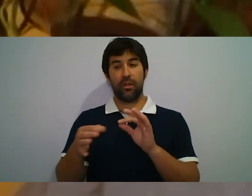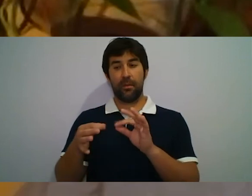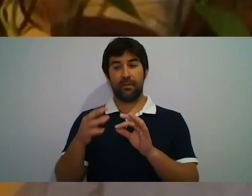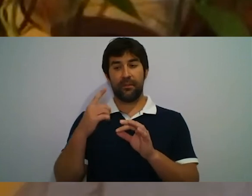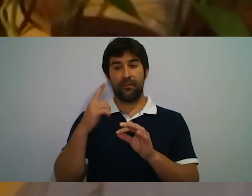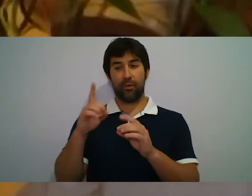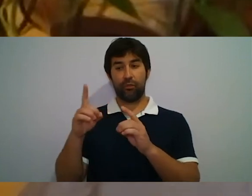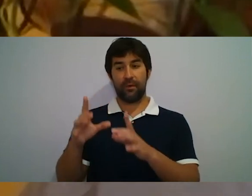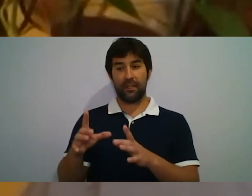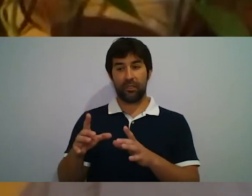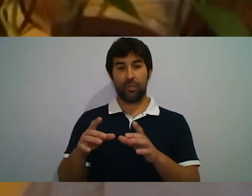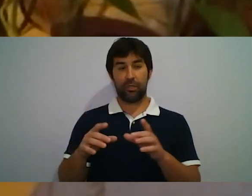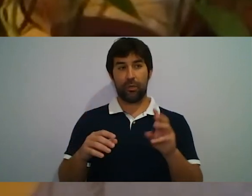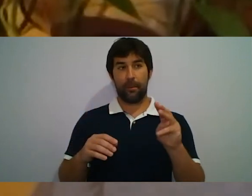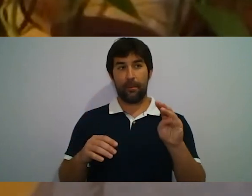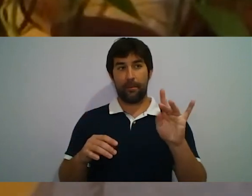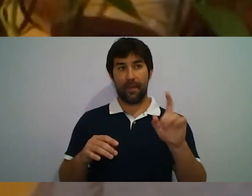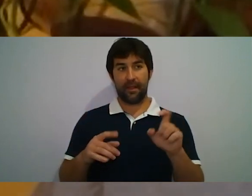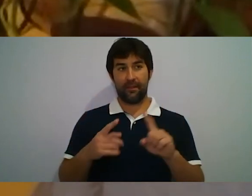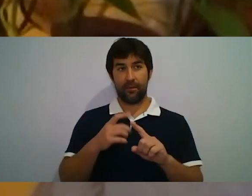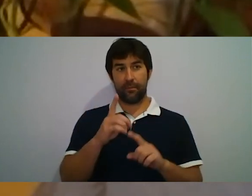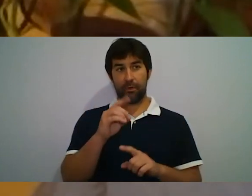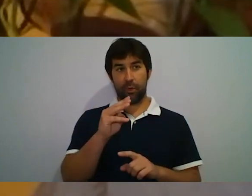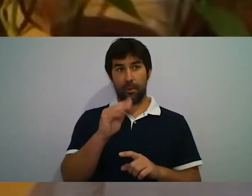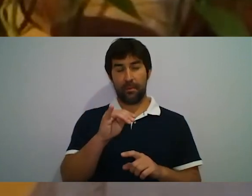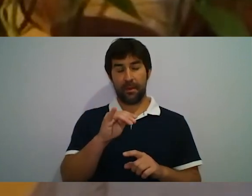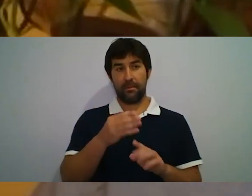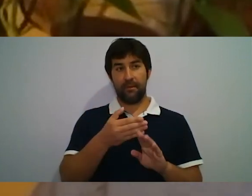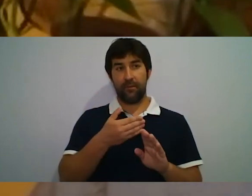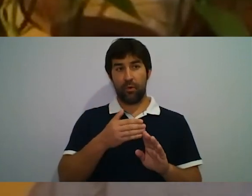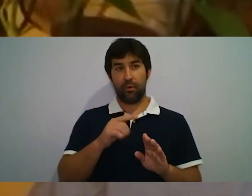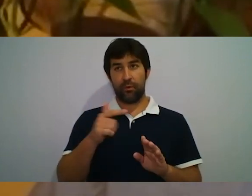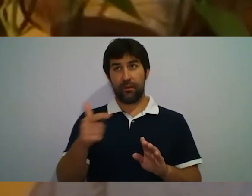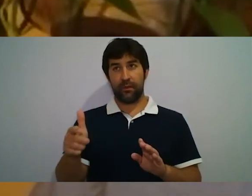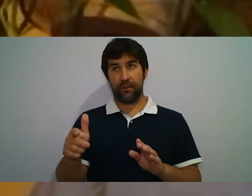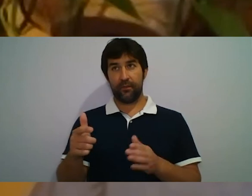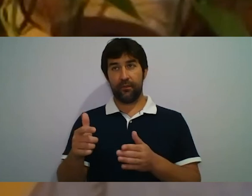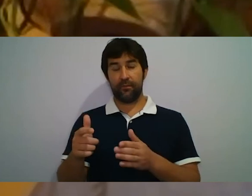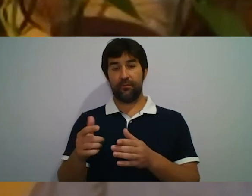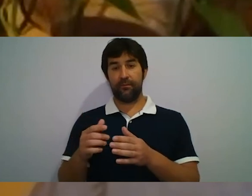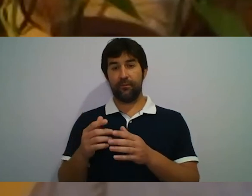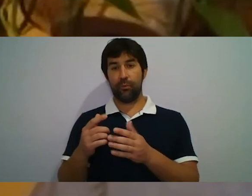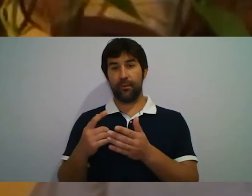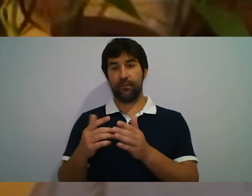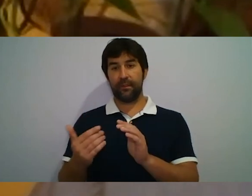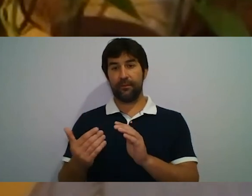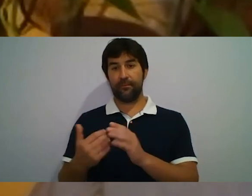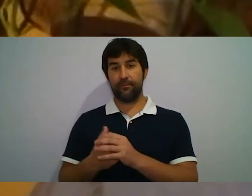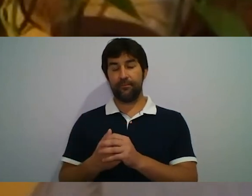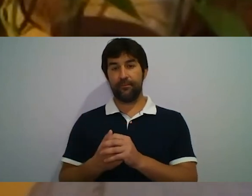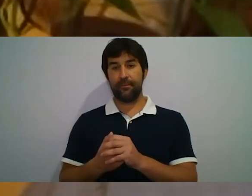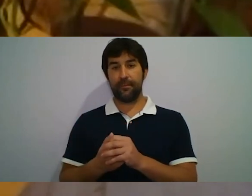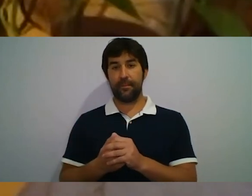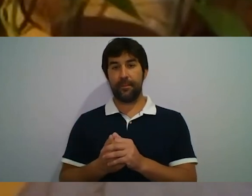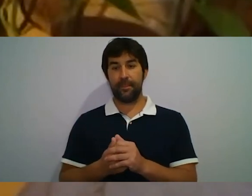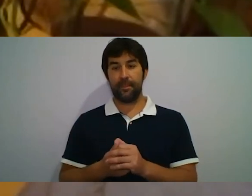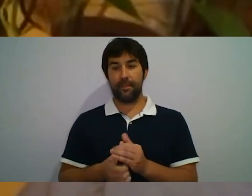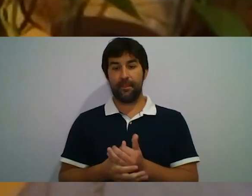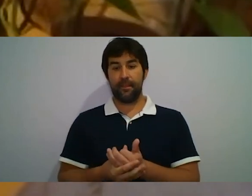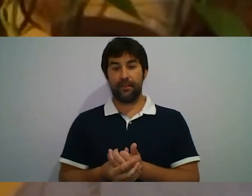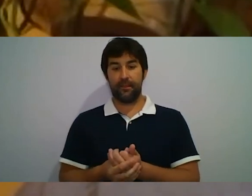accommodated based on the demand that we have. But I want to say again, I think it's something where 311 requests alone. We have gone